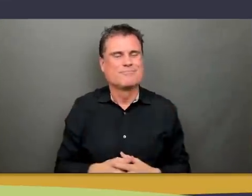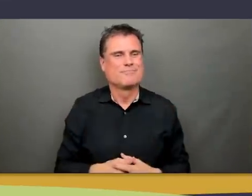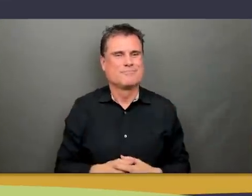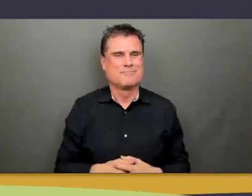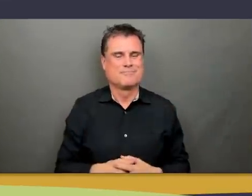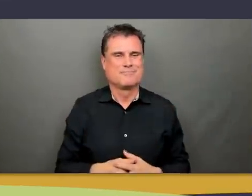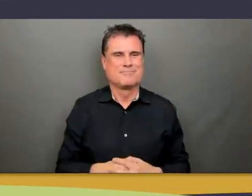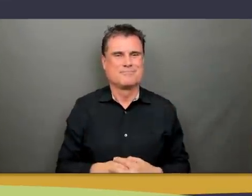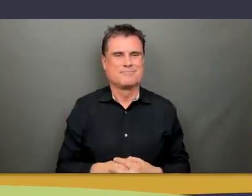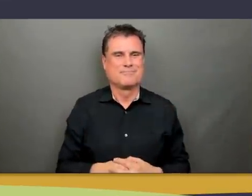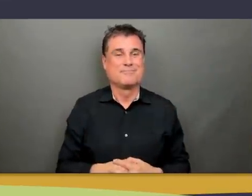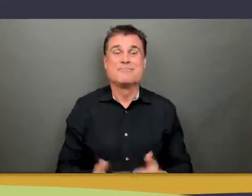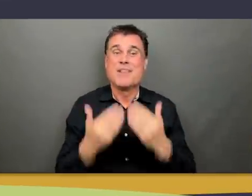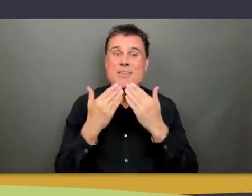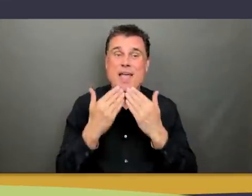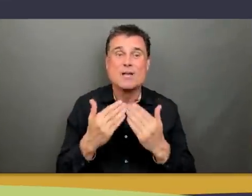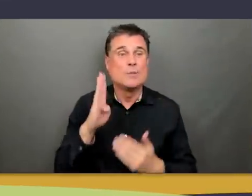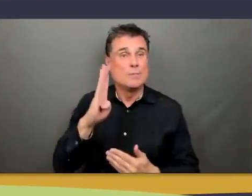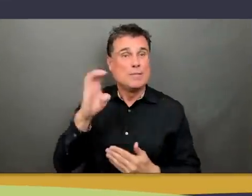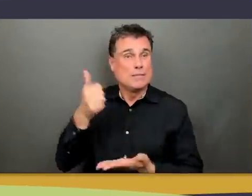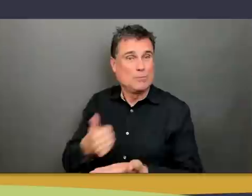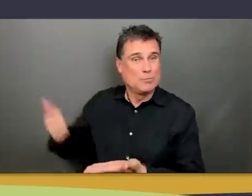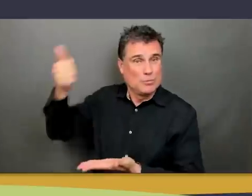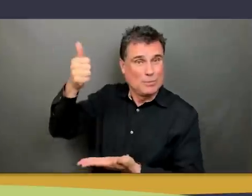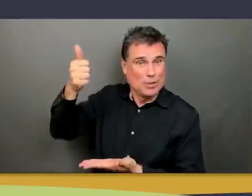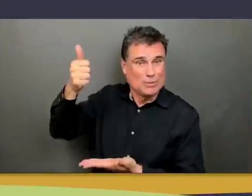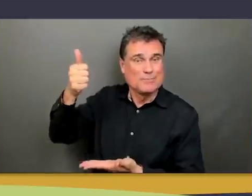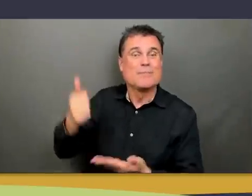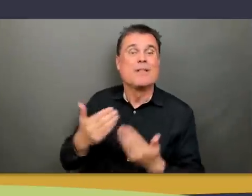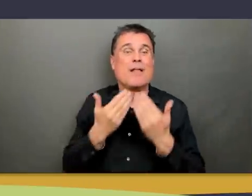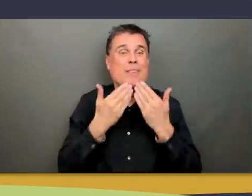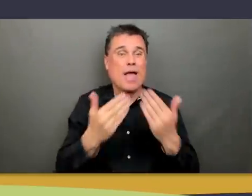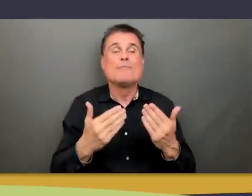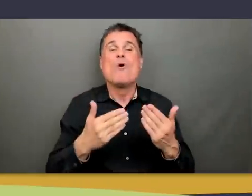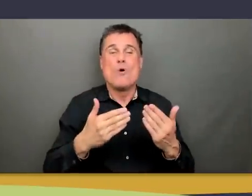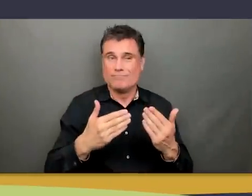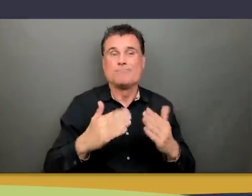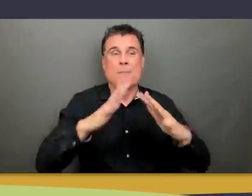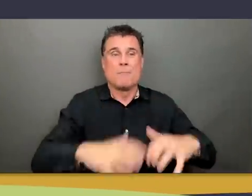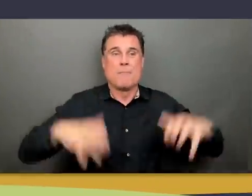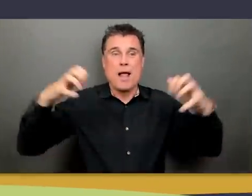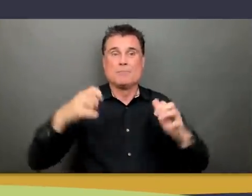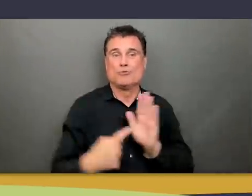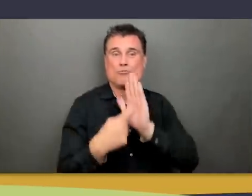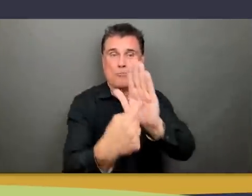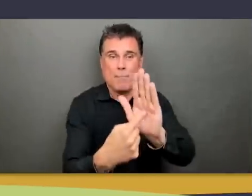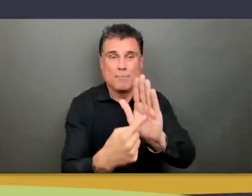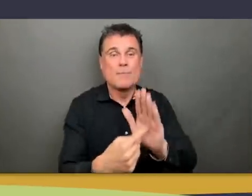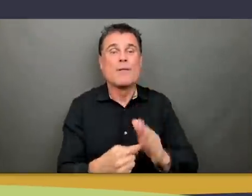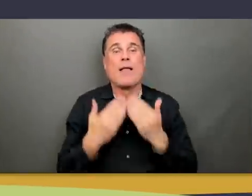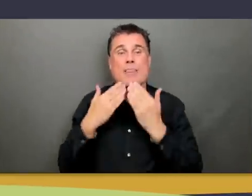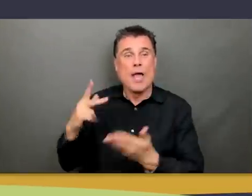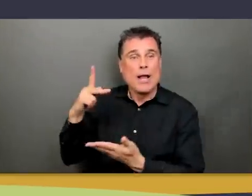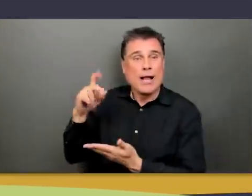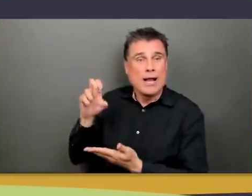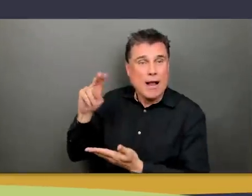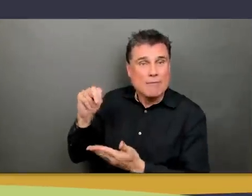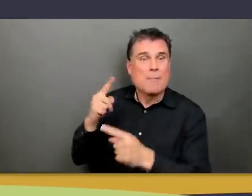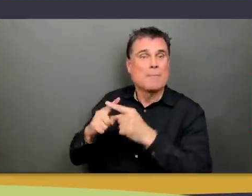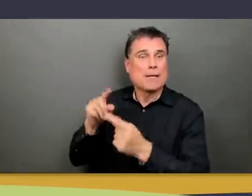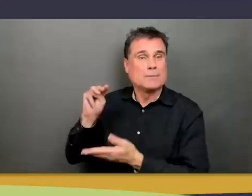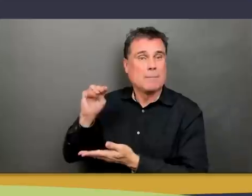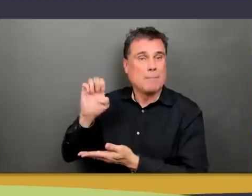Parliamentary Secretary, Kevin and Michael, Jillian, and our award recipients. Your work is